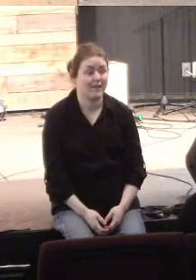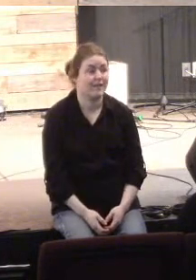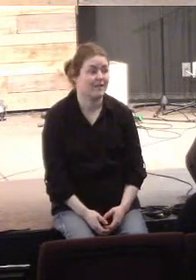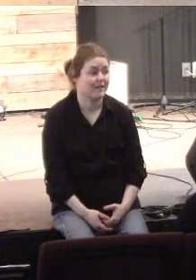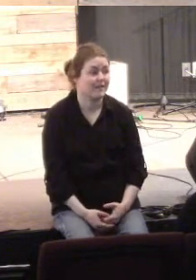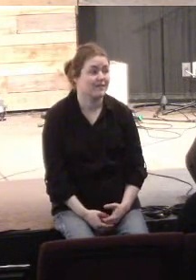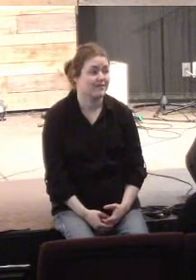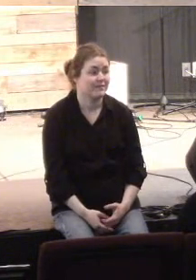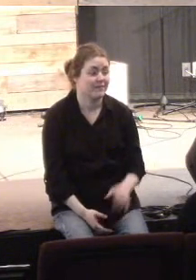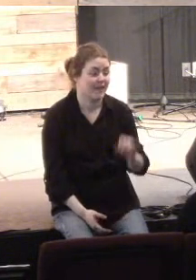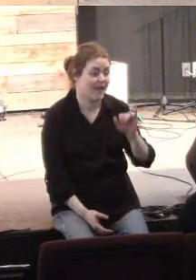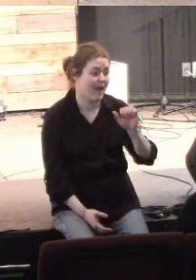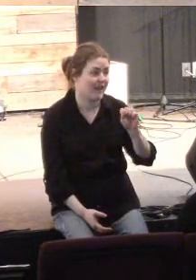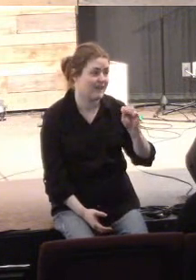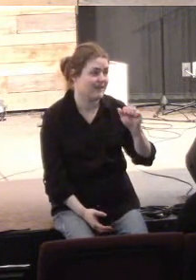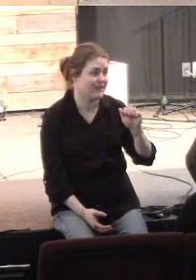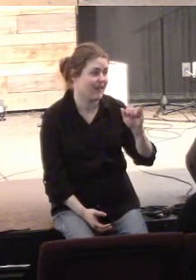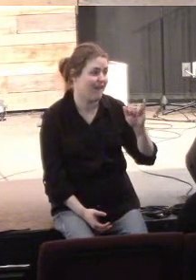Isaiah 40,